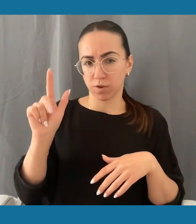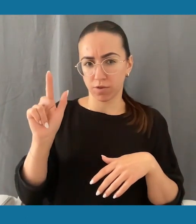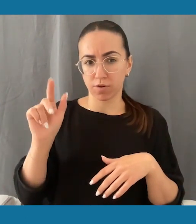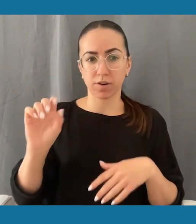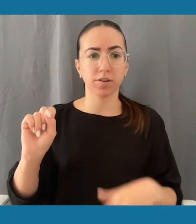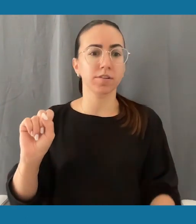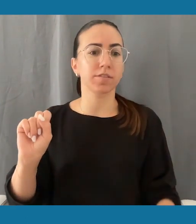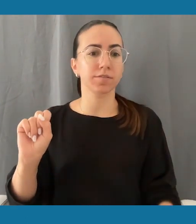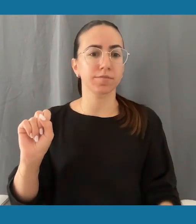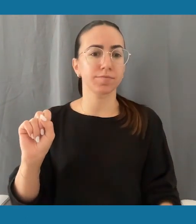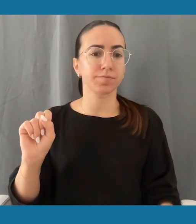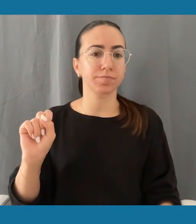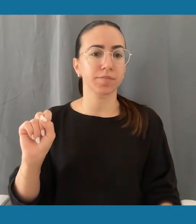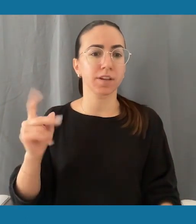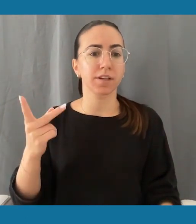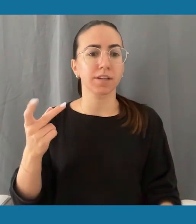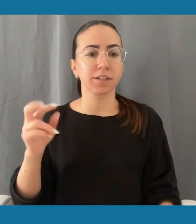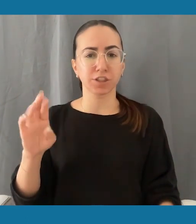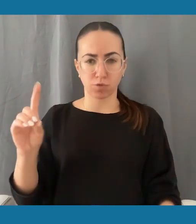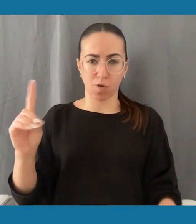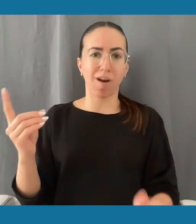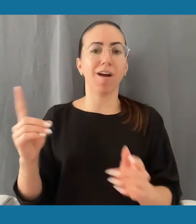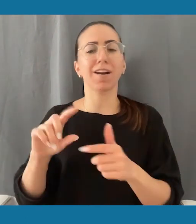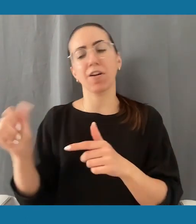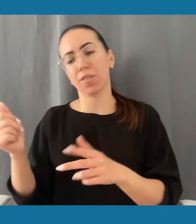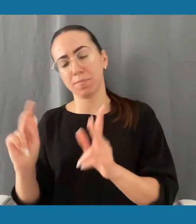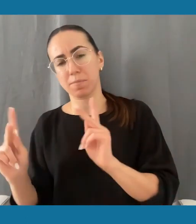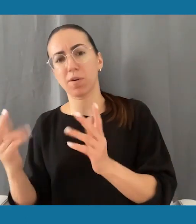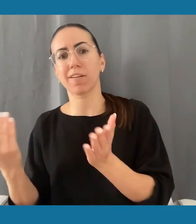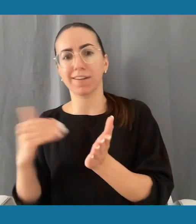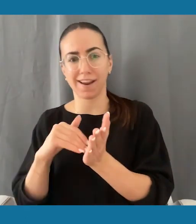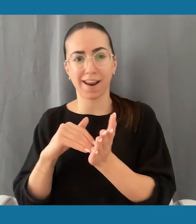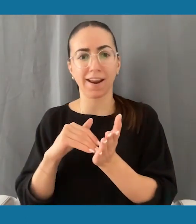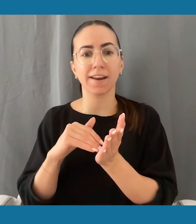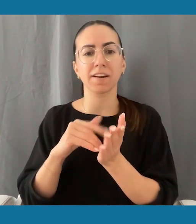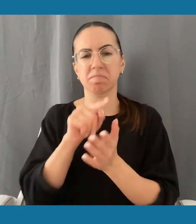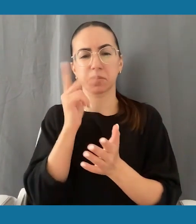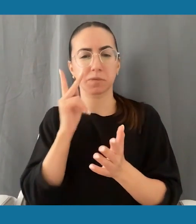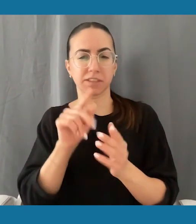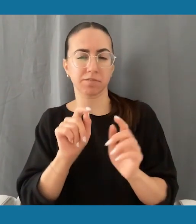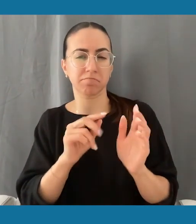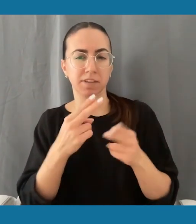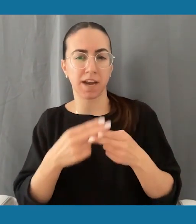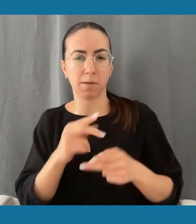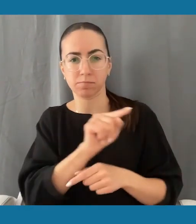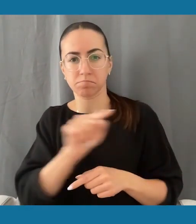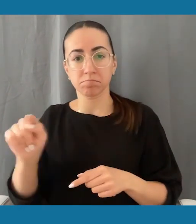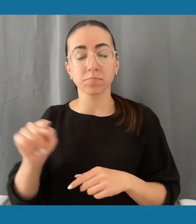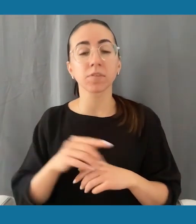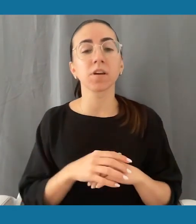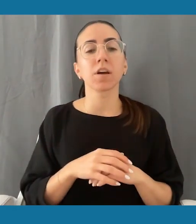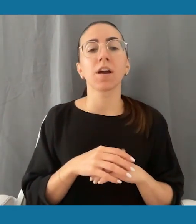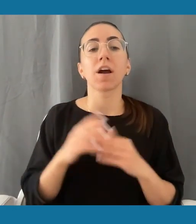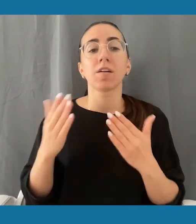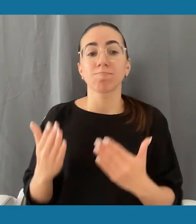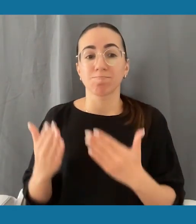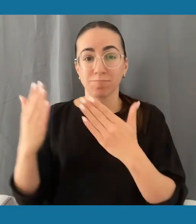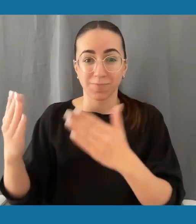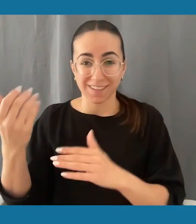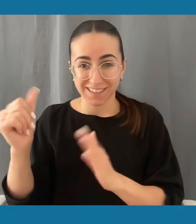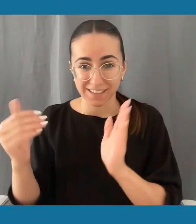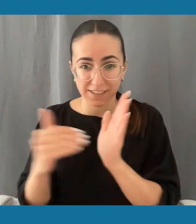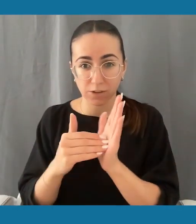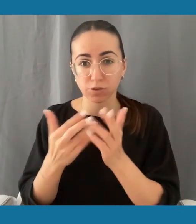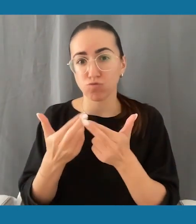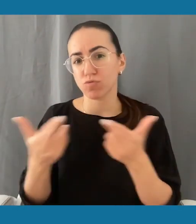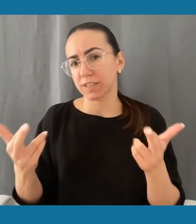Brown, again, along with Senator Bill Cassidy and the several others listed on your slide, have reproposed a $10,000 resource